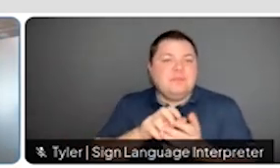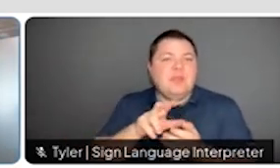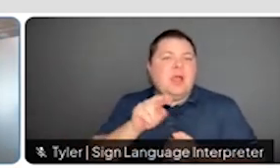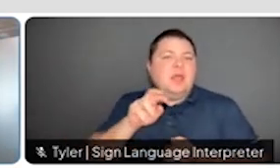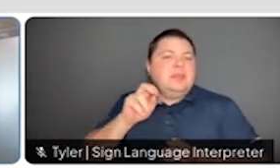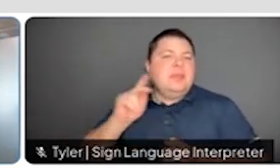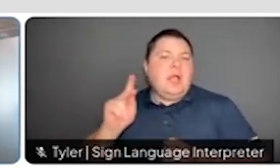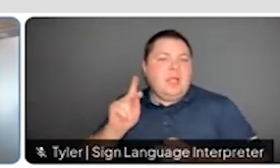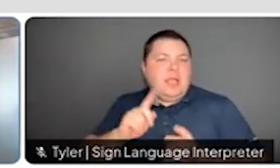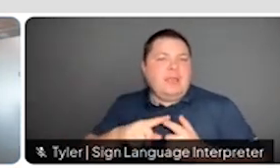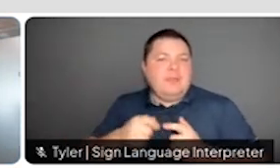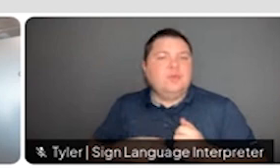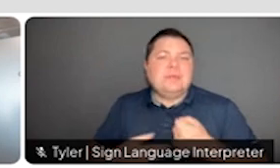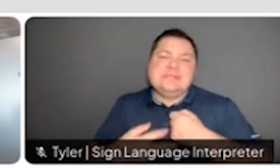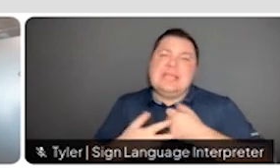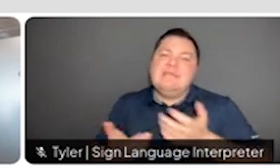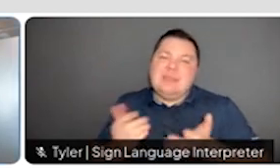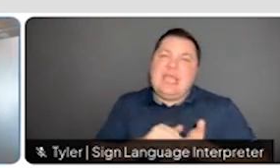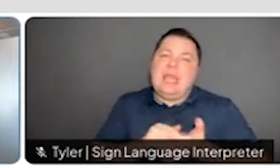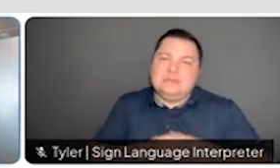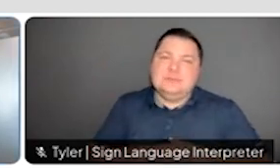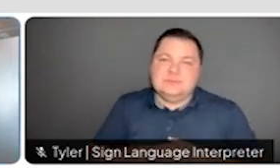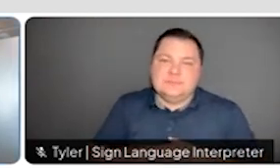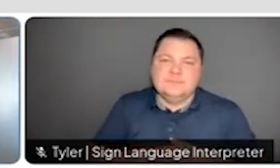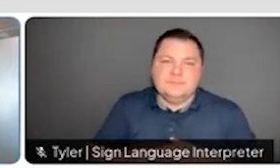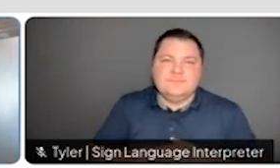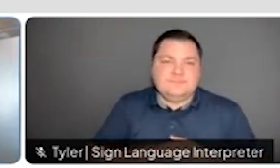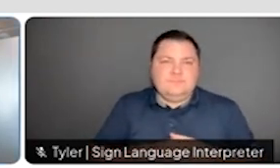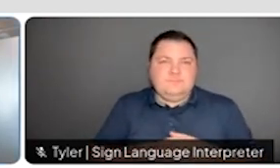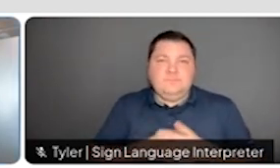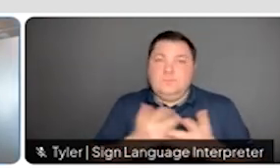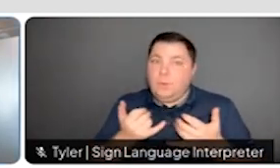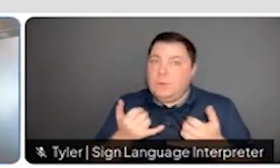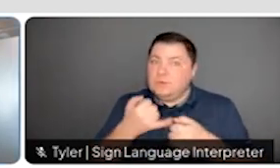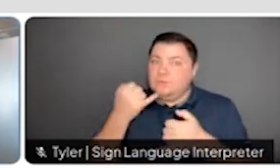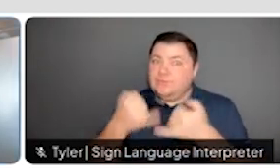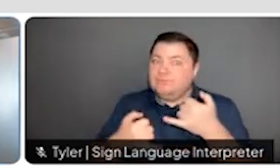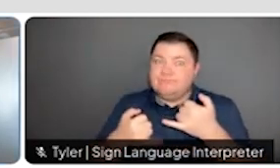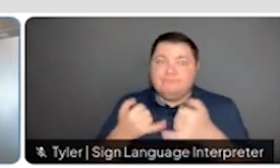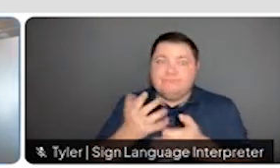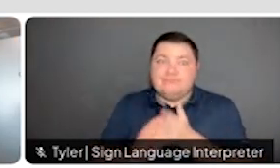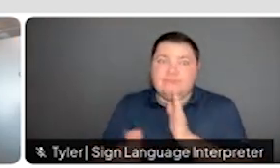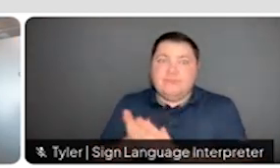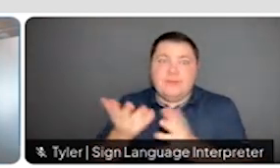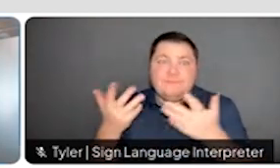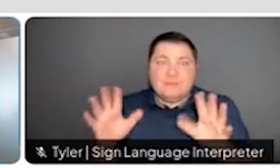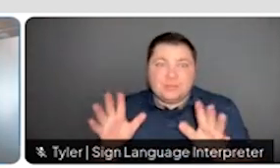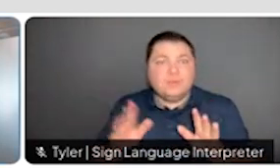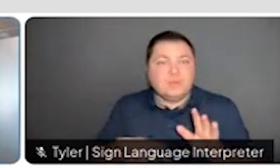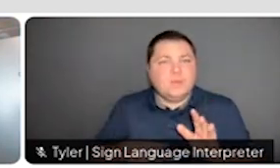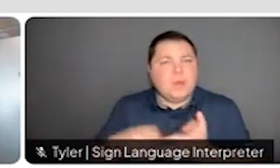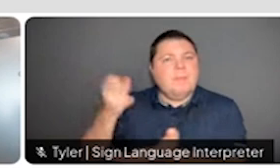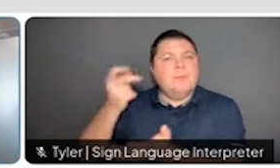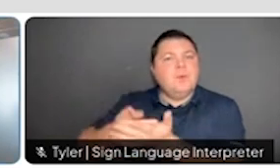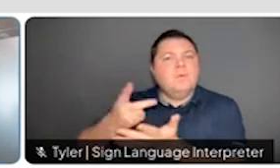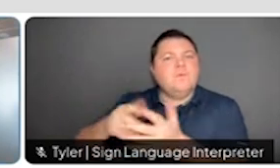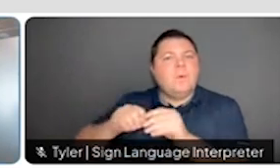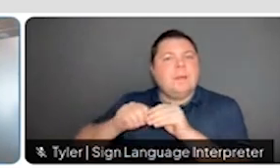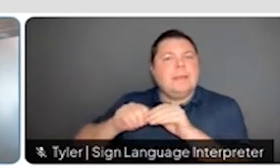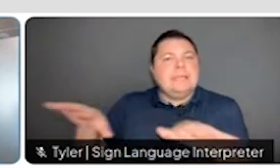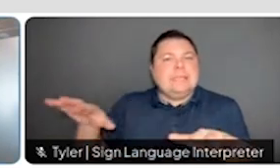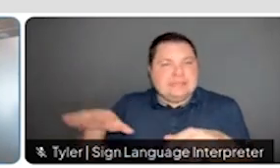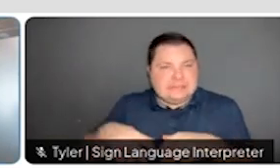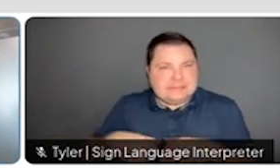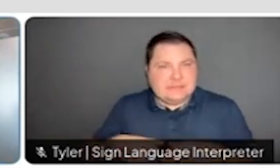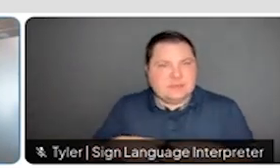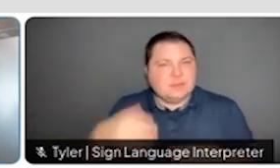have a chance to resave the draft. If you want to go ahead and finish, you can authorize for release, finish the draft, and you can notice